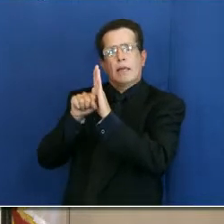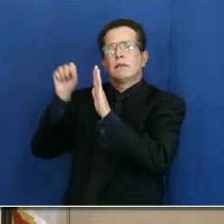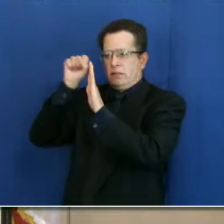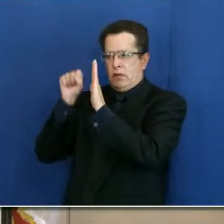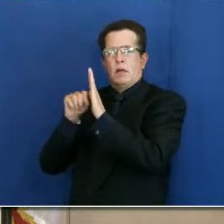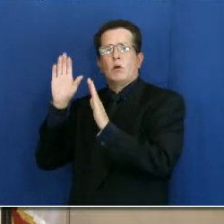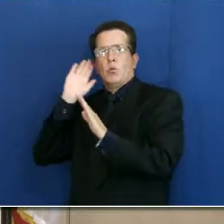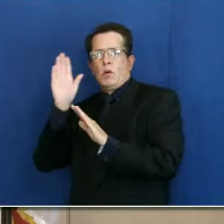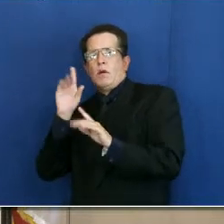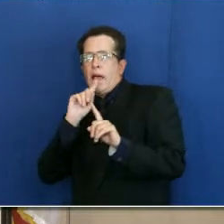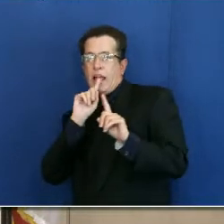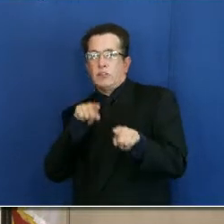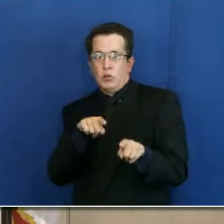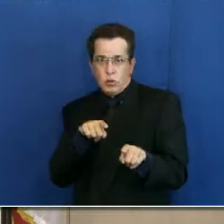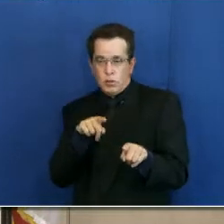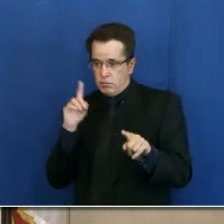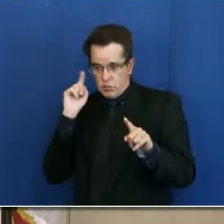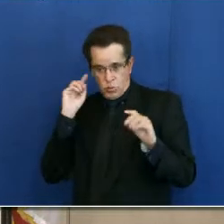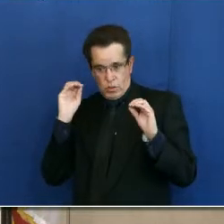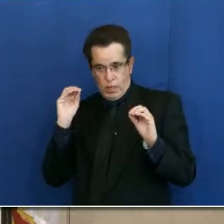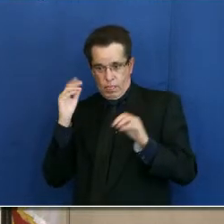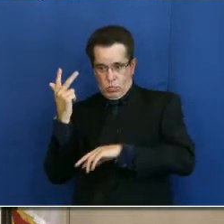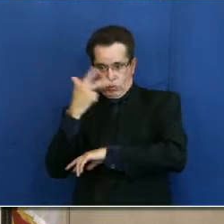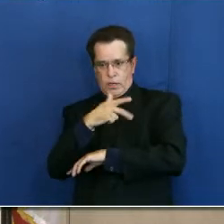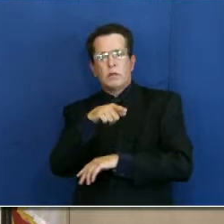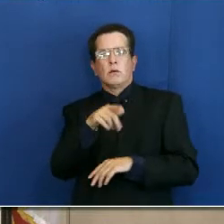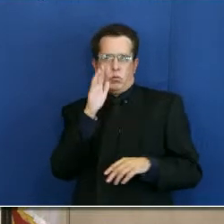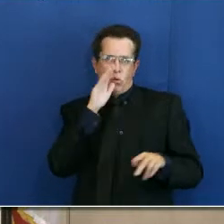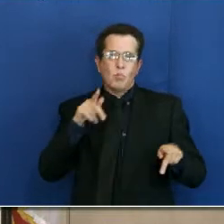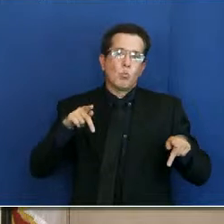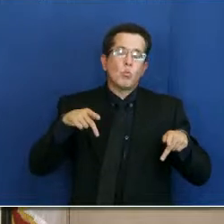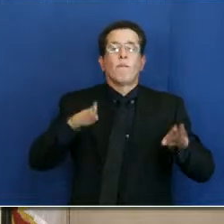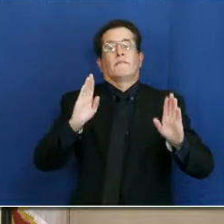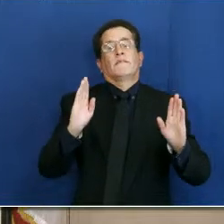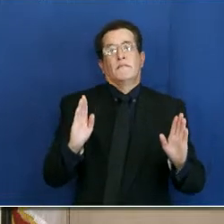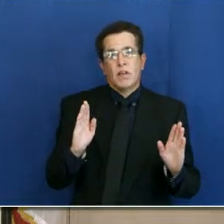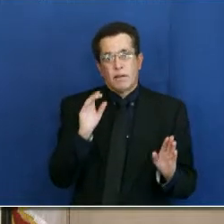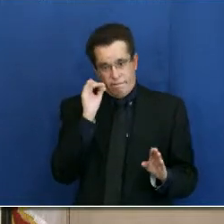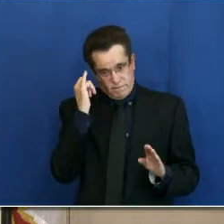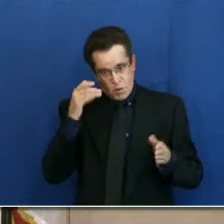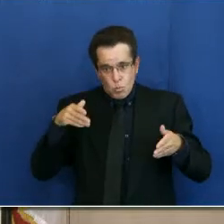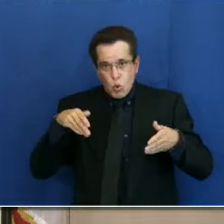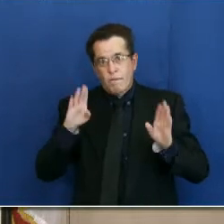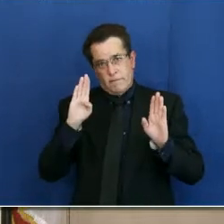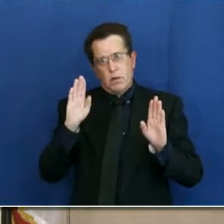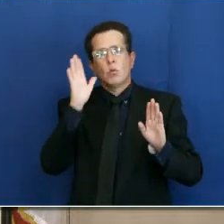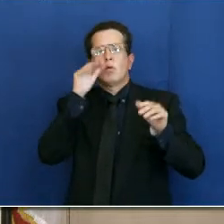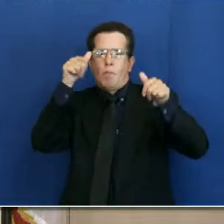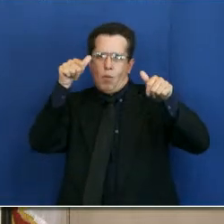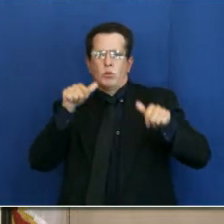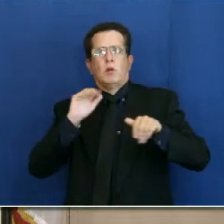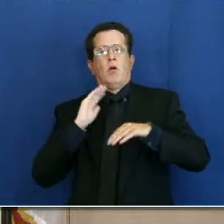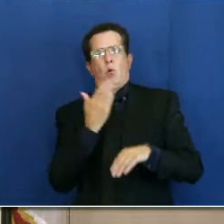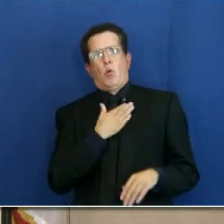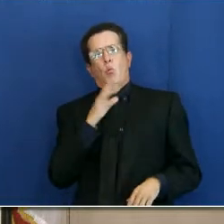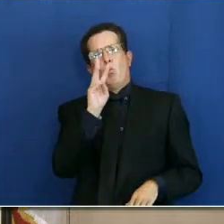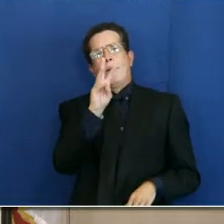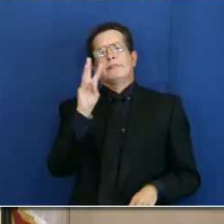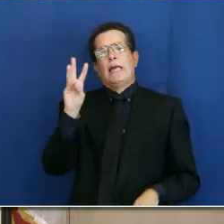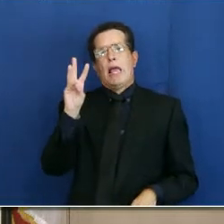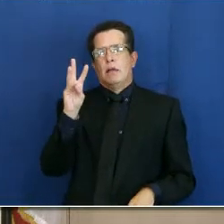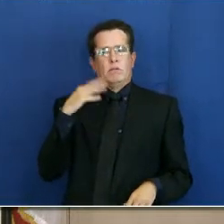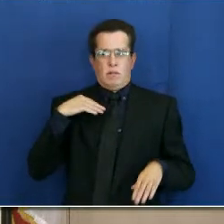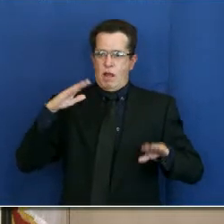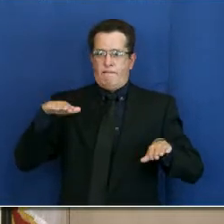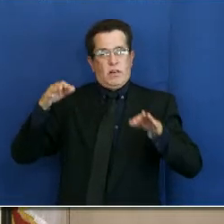guidance. If we don't hear back in 3 days, then those will be approved. And the ones that are approved will also be posted on our website. We don't have any that have been submitted to the